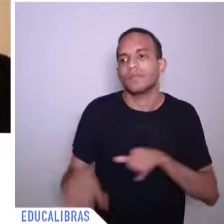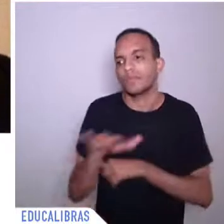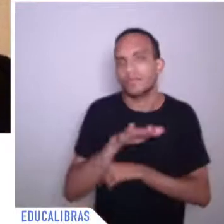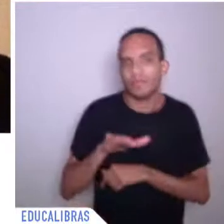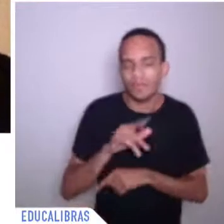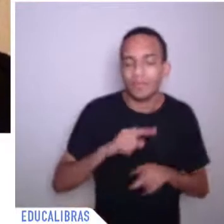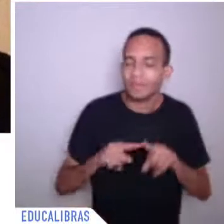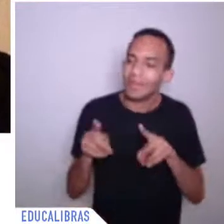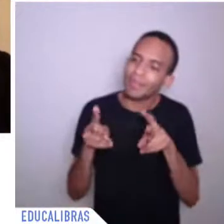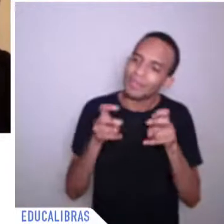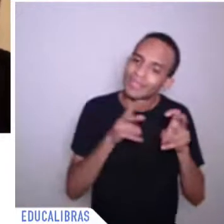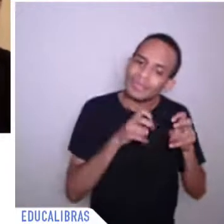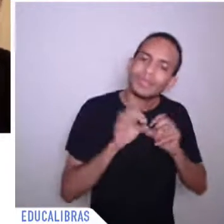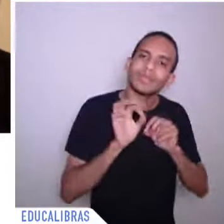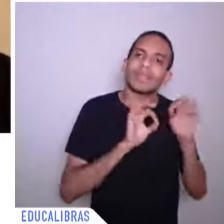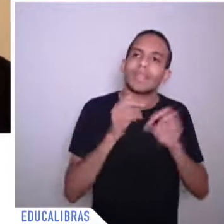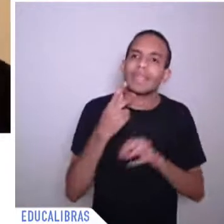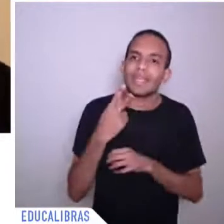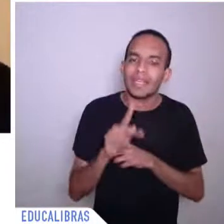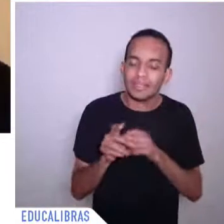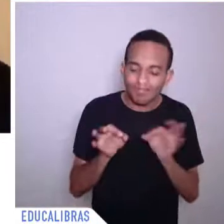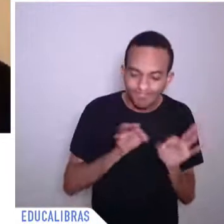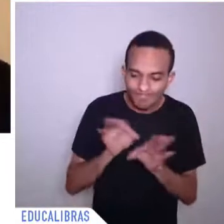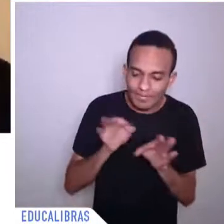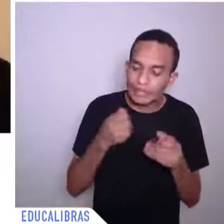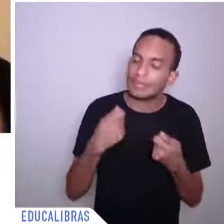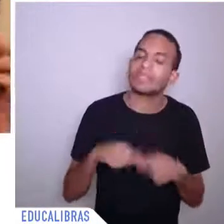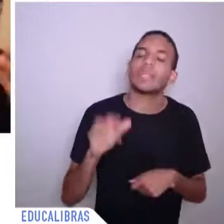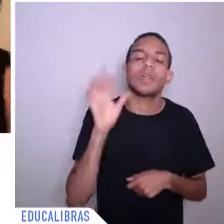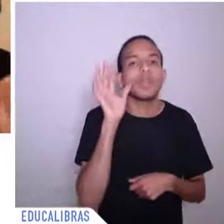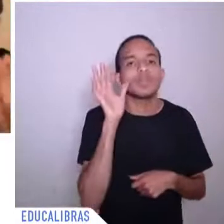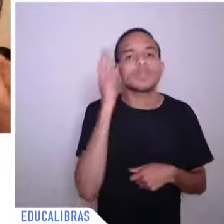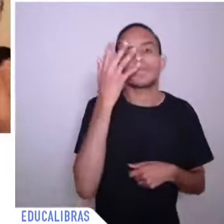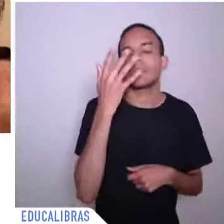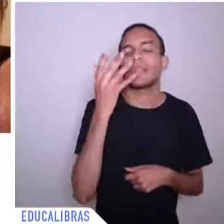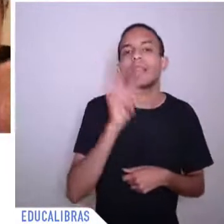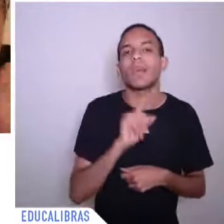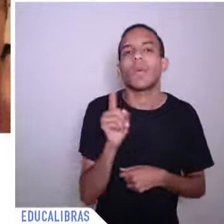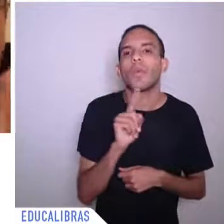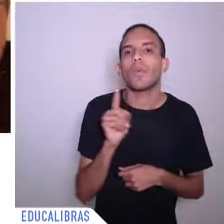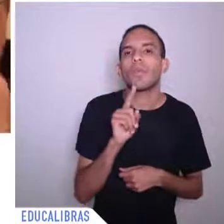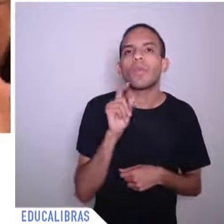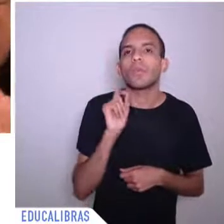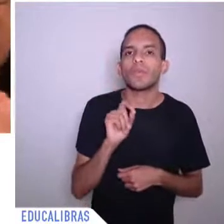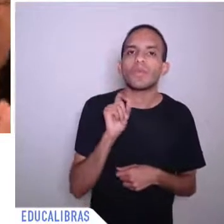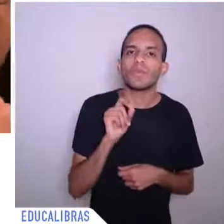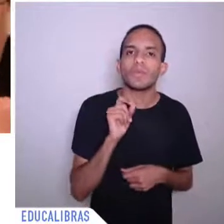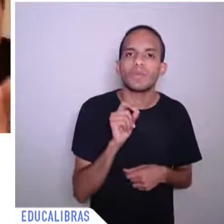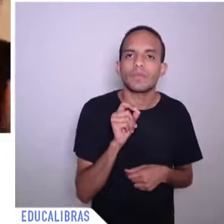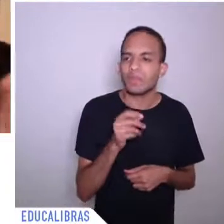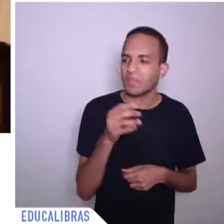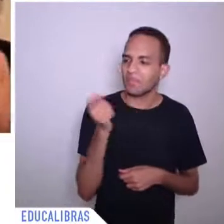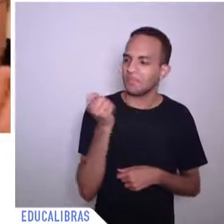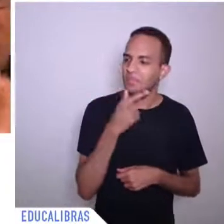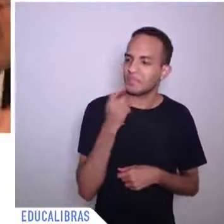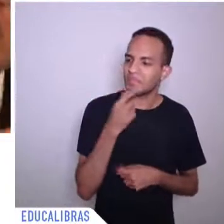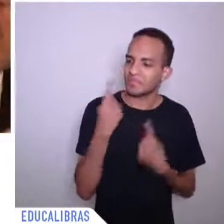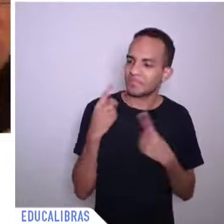debating stupidities and not noticing that these have to be solved